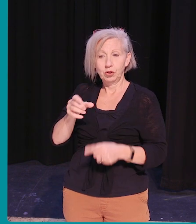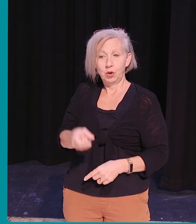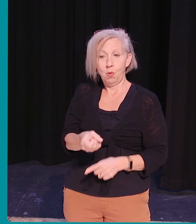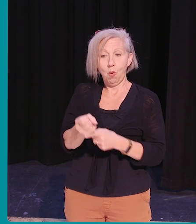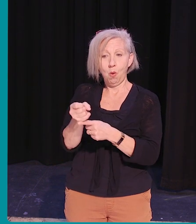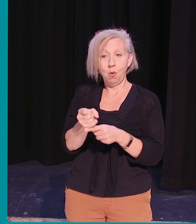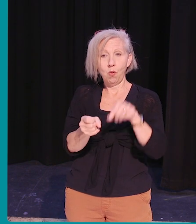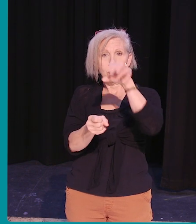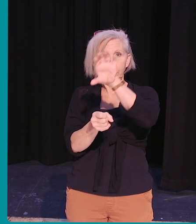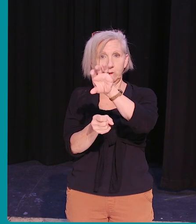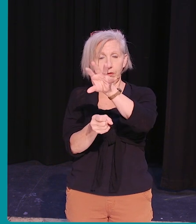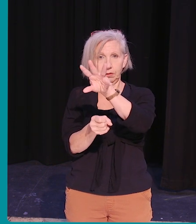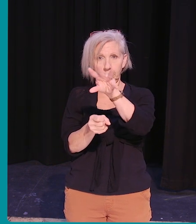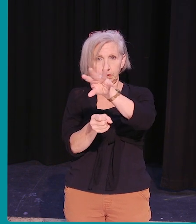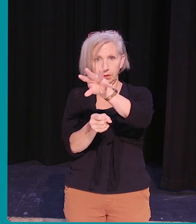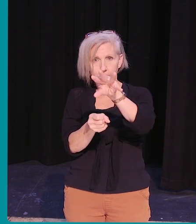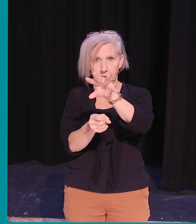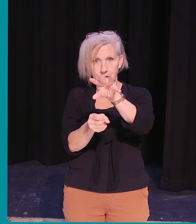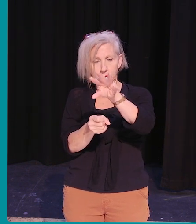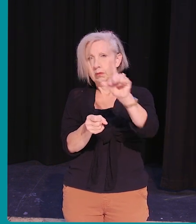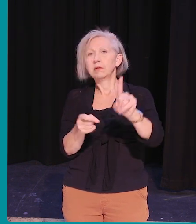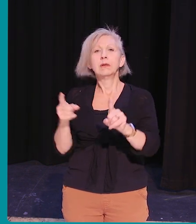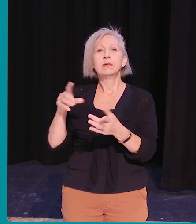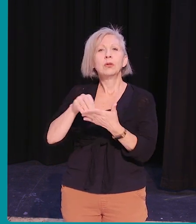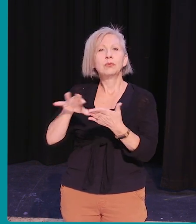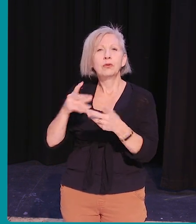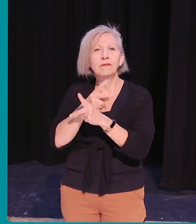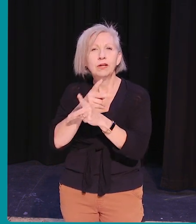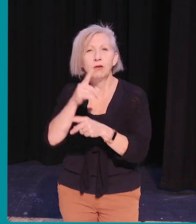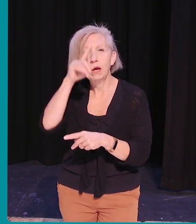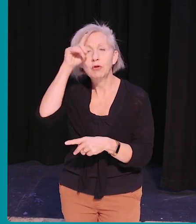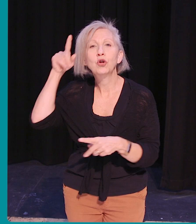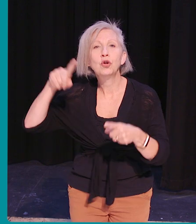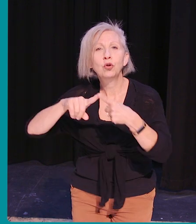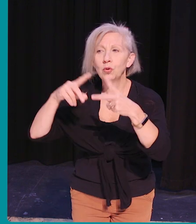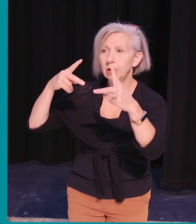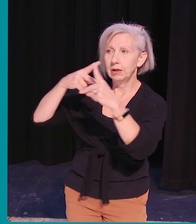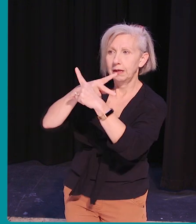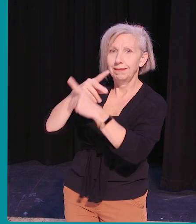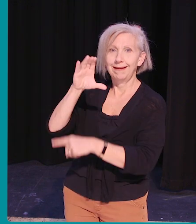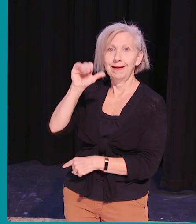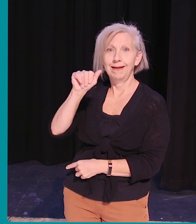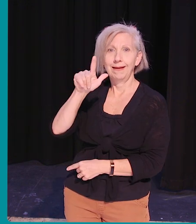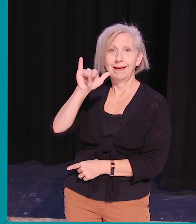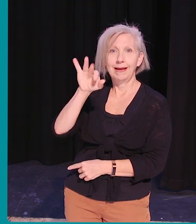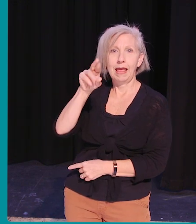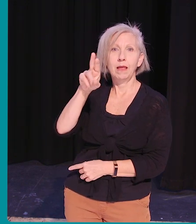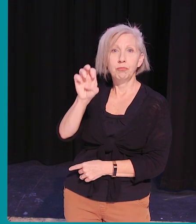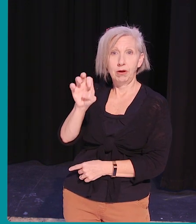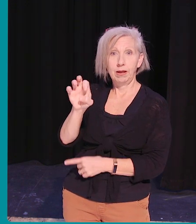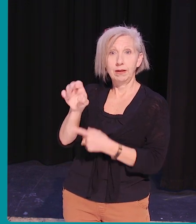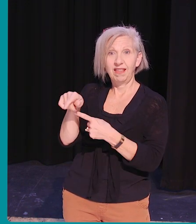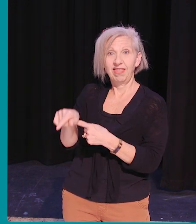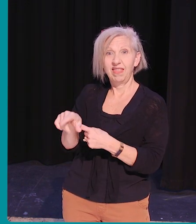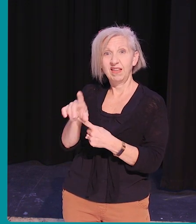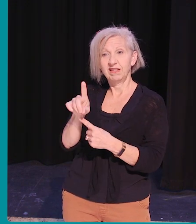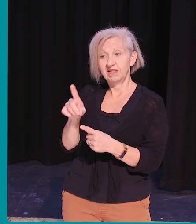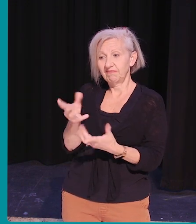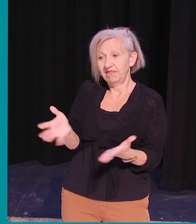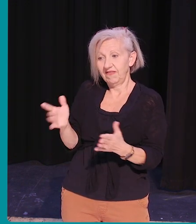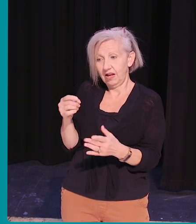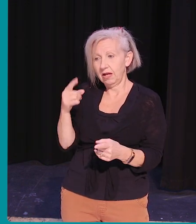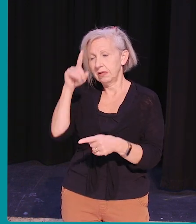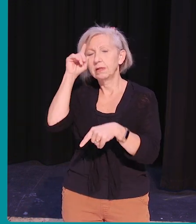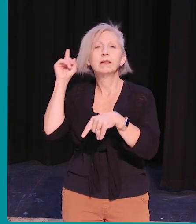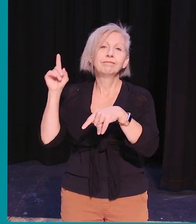on top, it's calibrating. So what students figured out was that you could calibrate this device on scale models of sharks, like in the school building